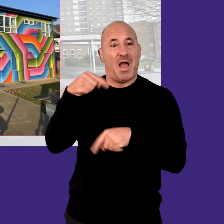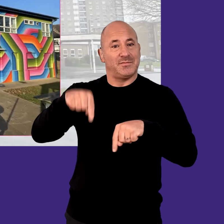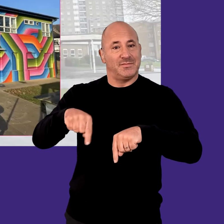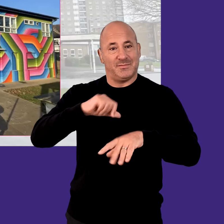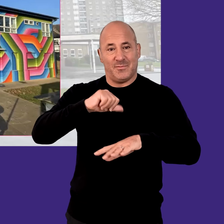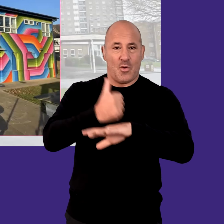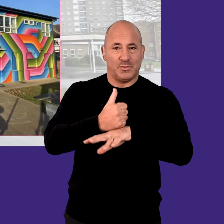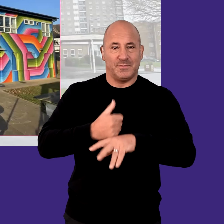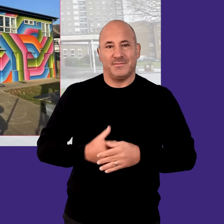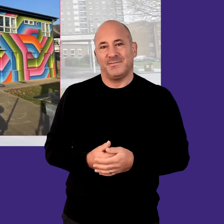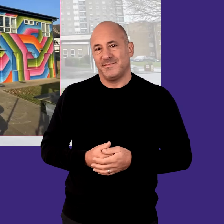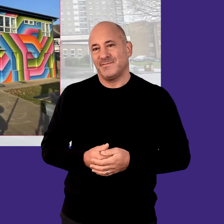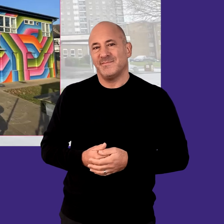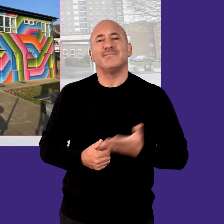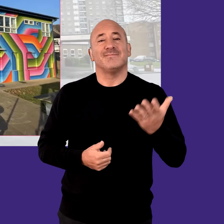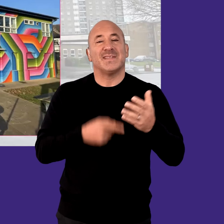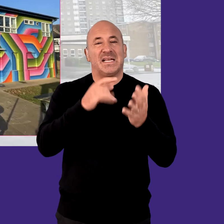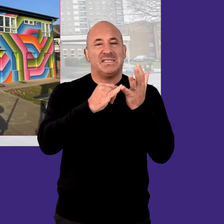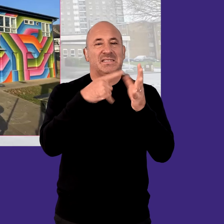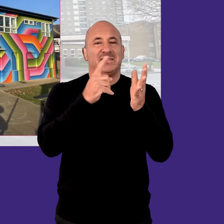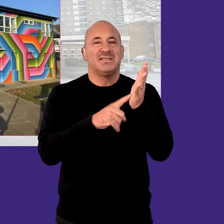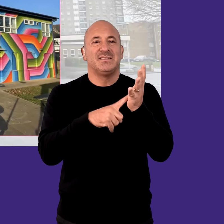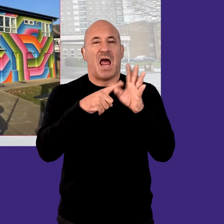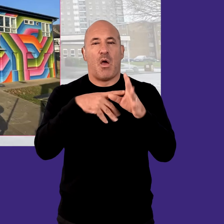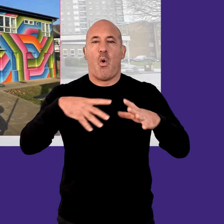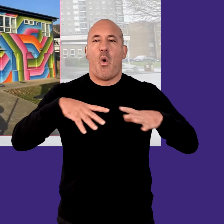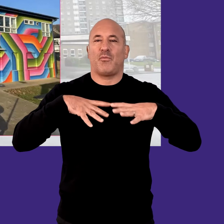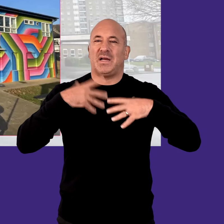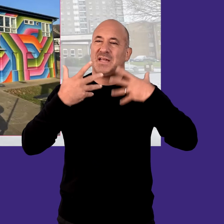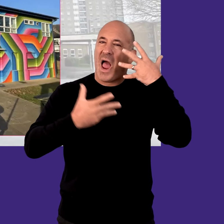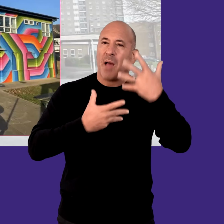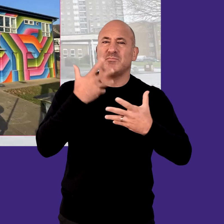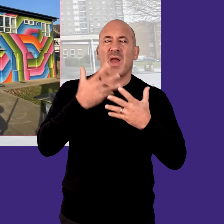going to be the host venue for that celebration event.